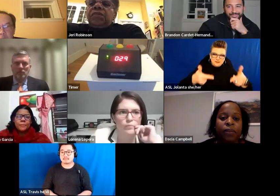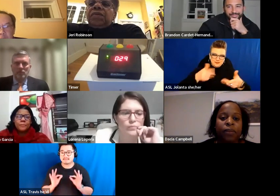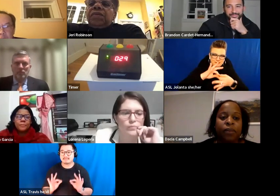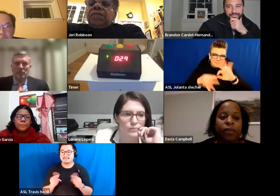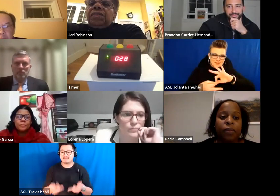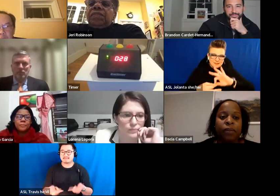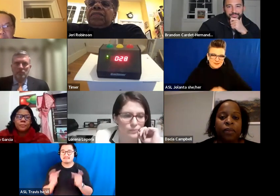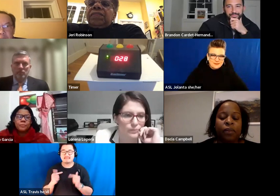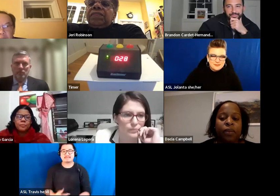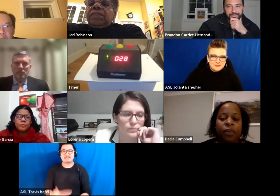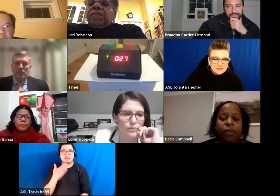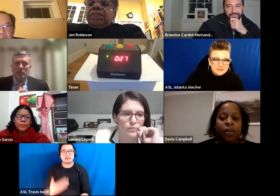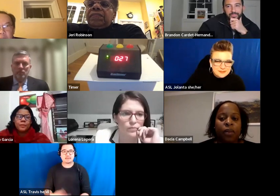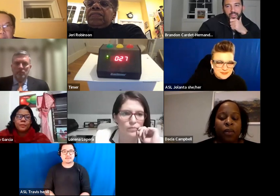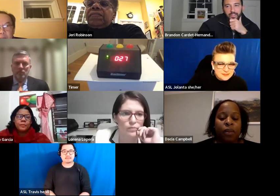thank you